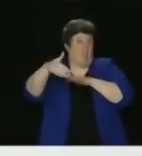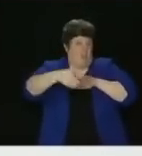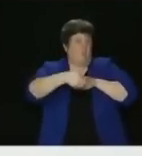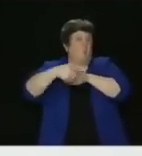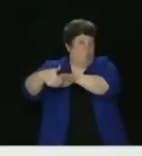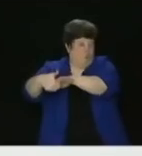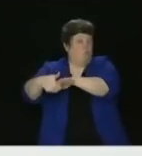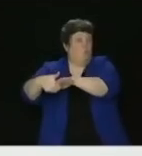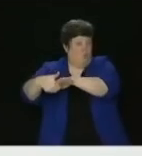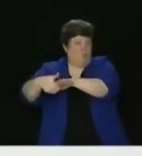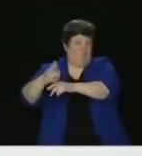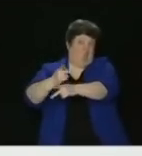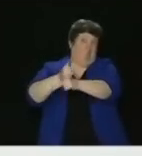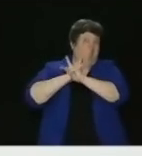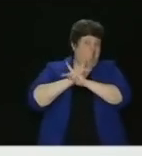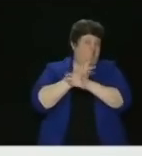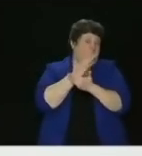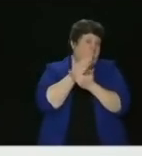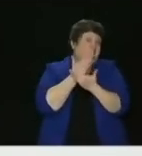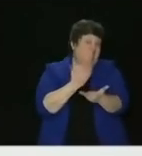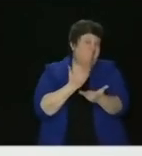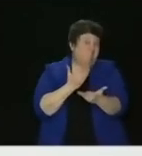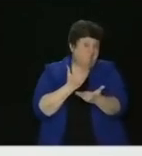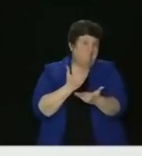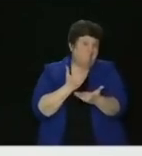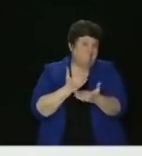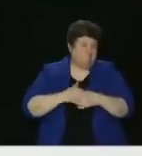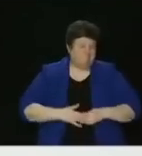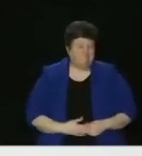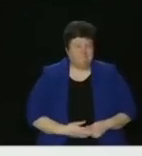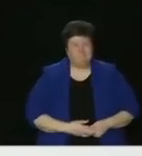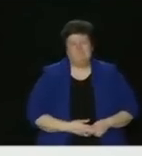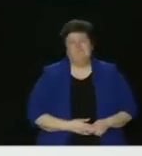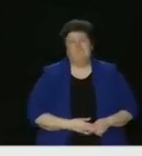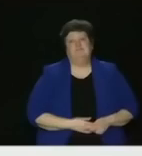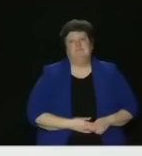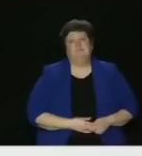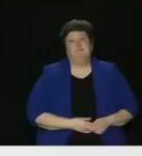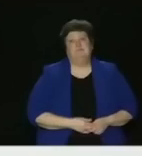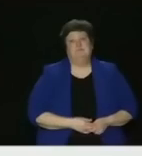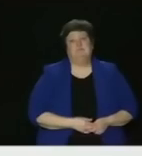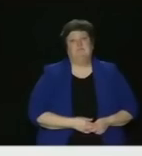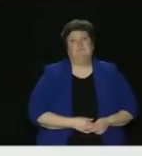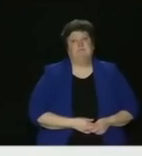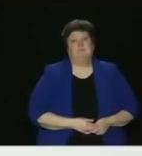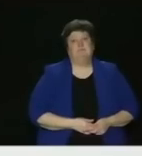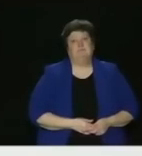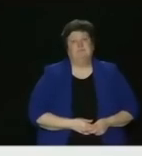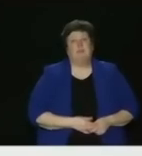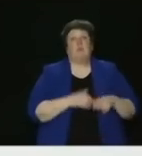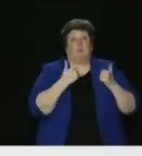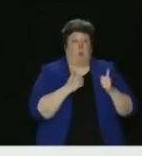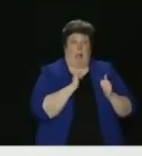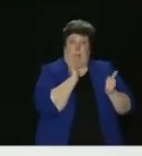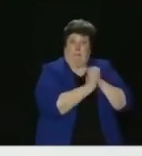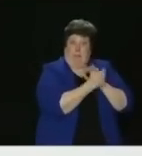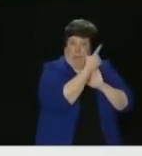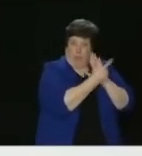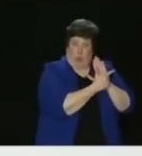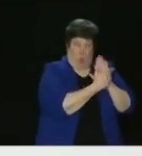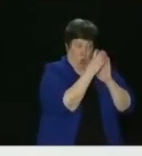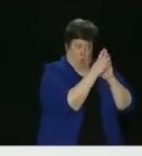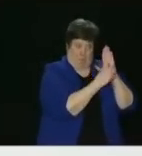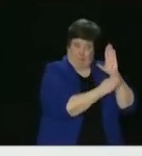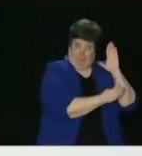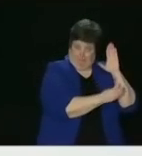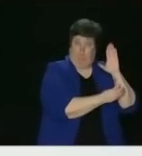to get tow trucks to move the big trucks. Now, with these measures that we've put in place, there will